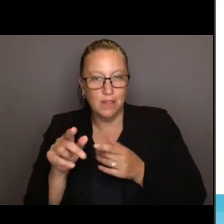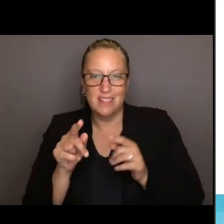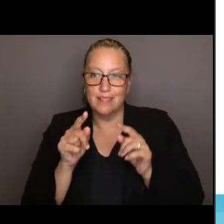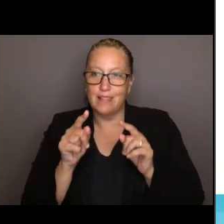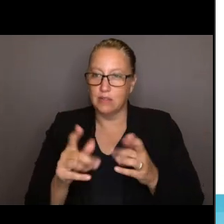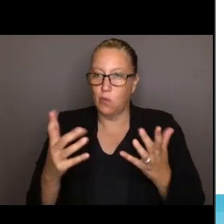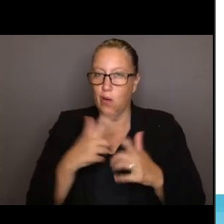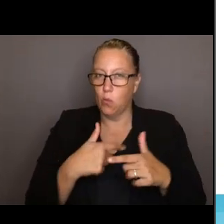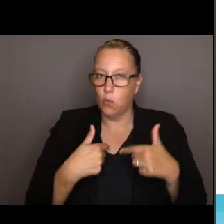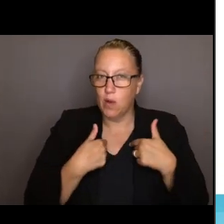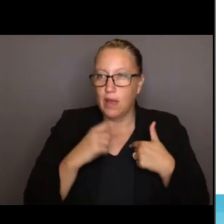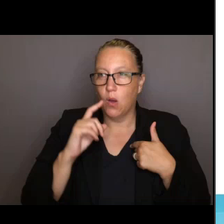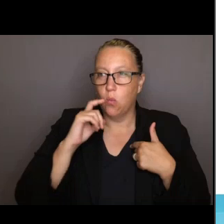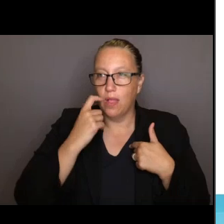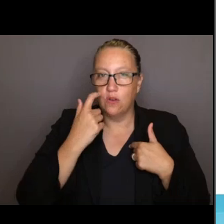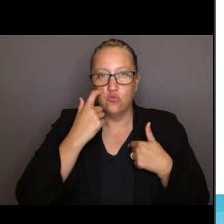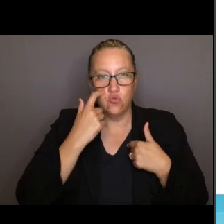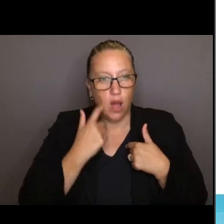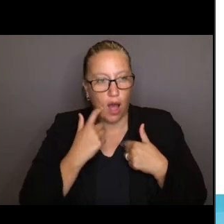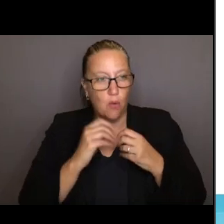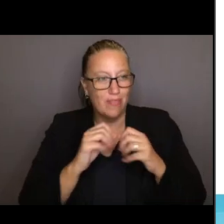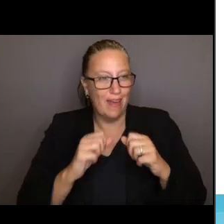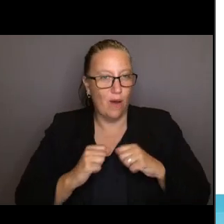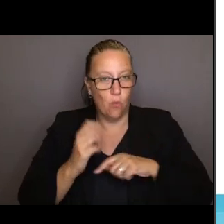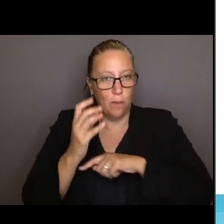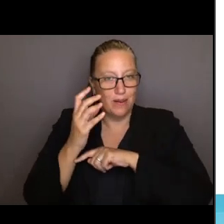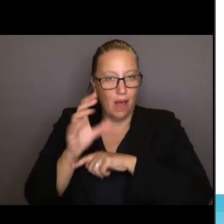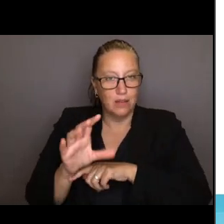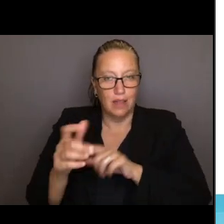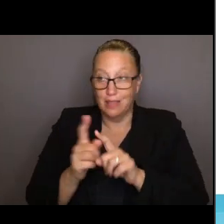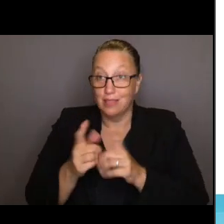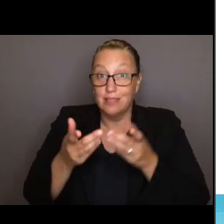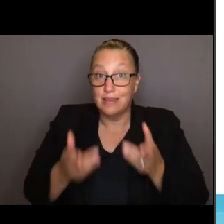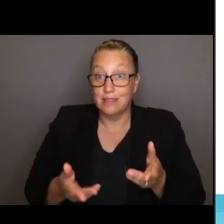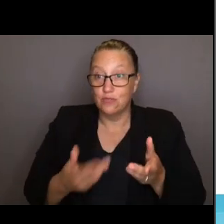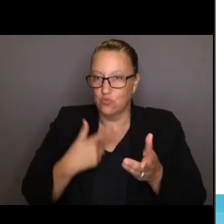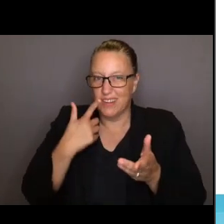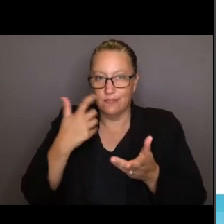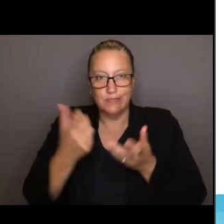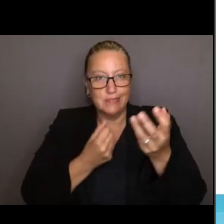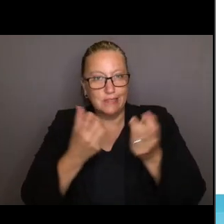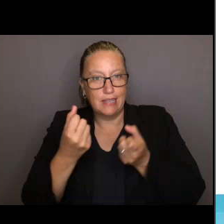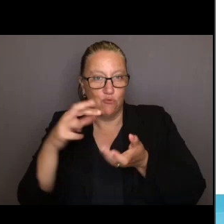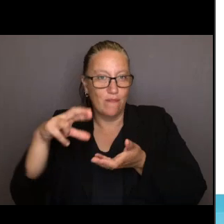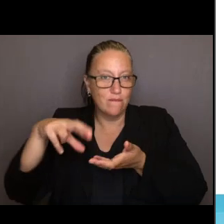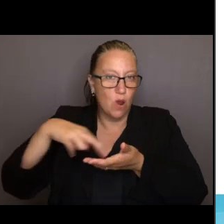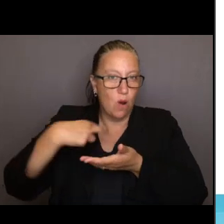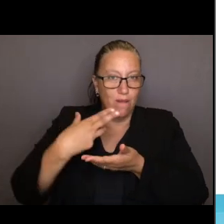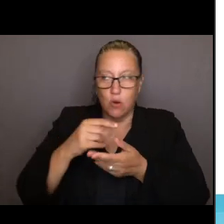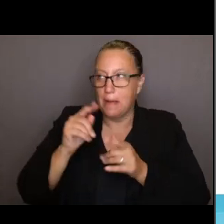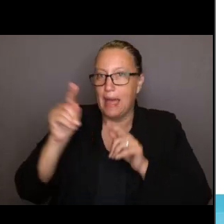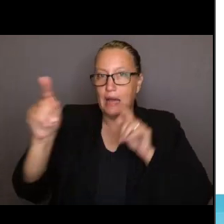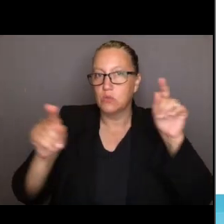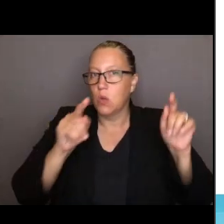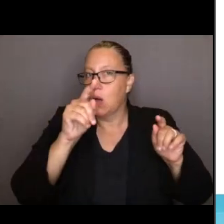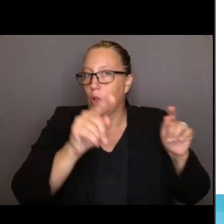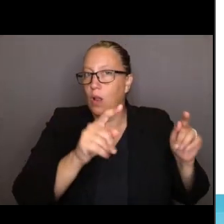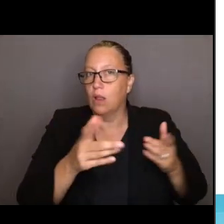are trying with webinars like this to receive referrals from external services.